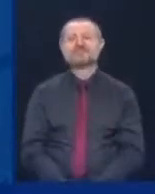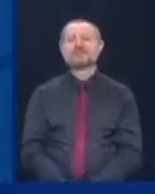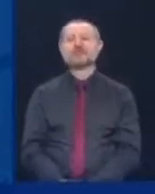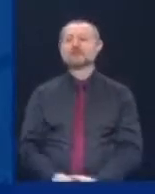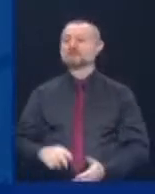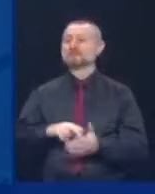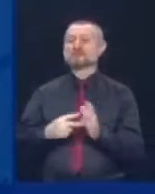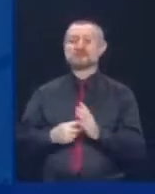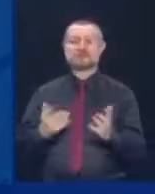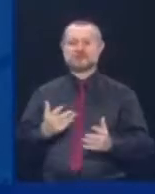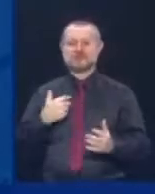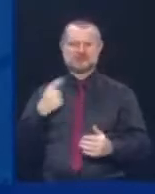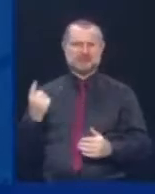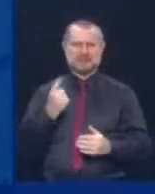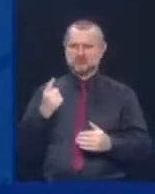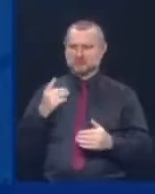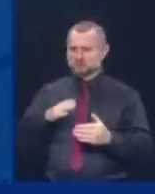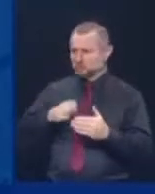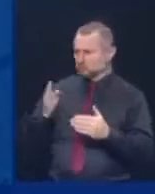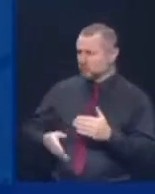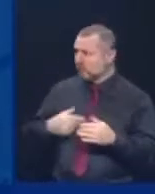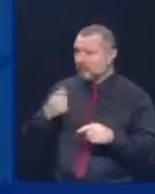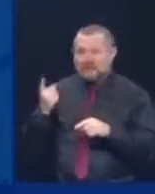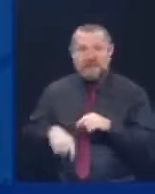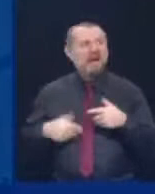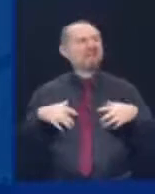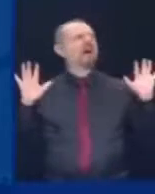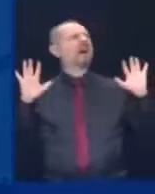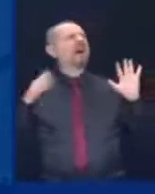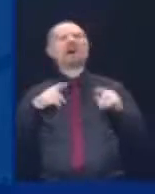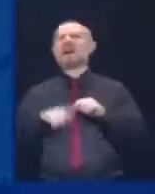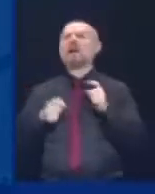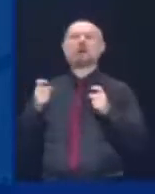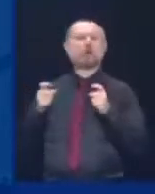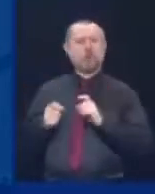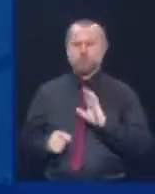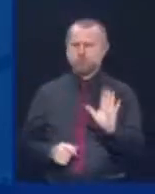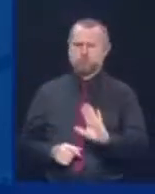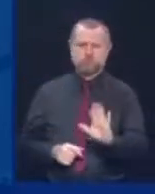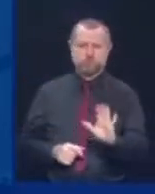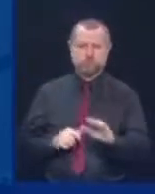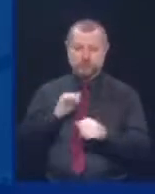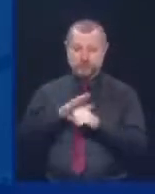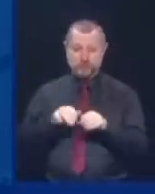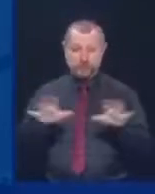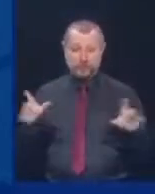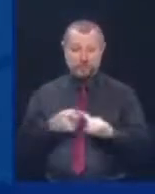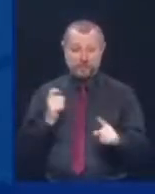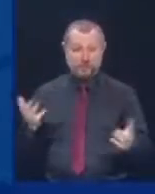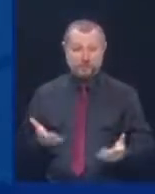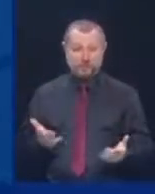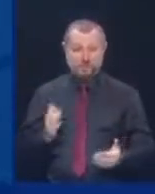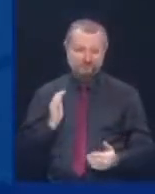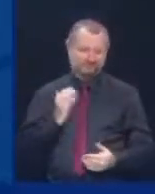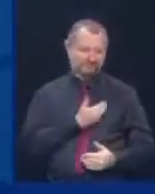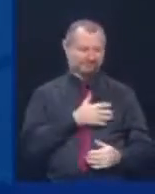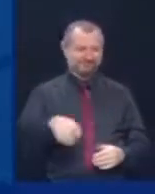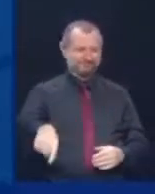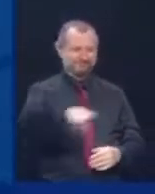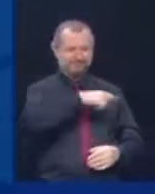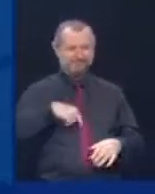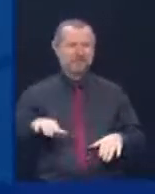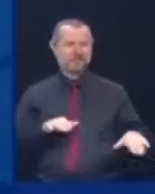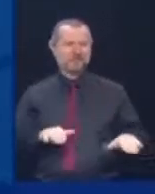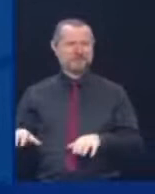predetermined result here. It is a result of our actions, period. You tell me what New Yorkers do